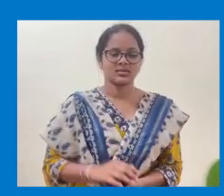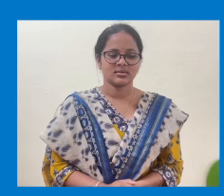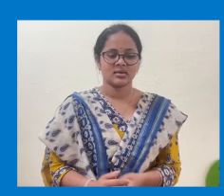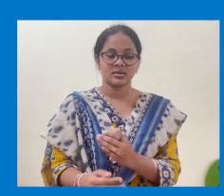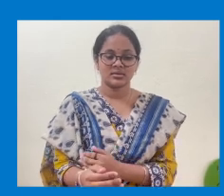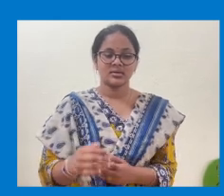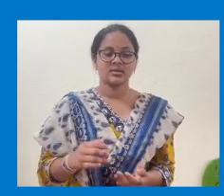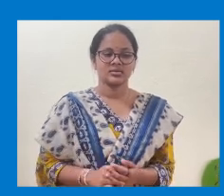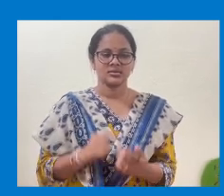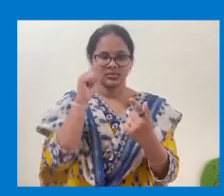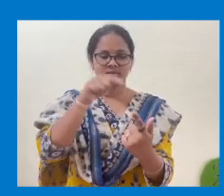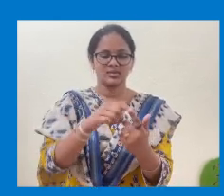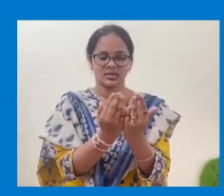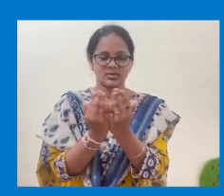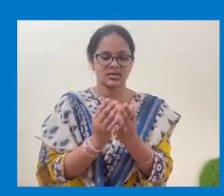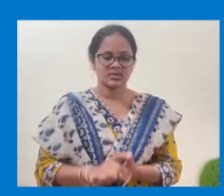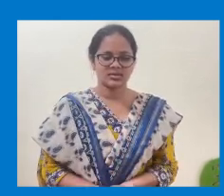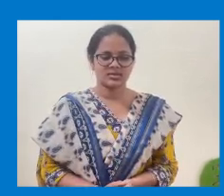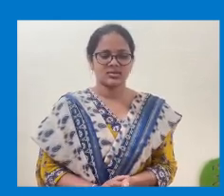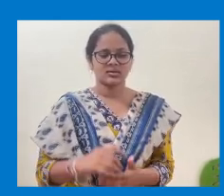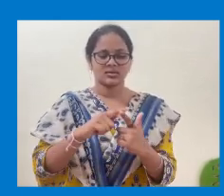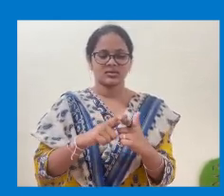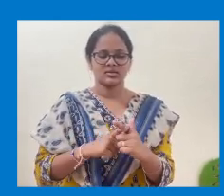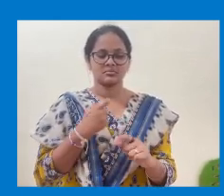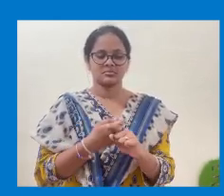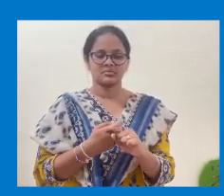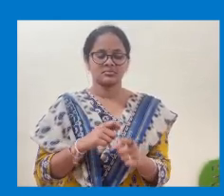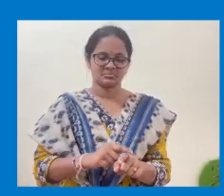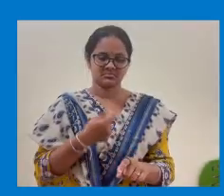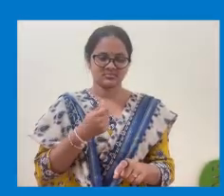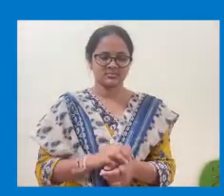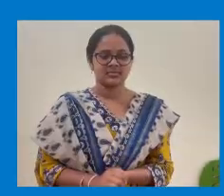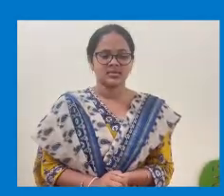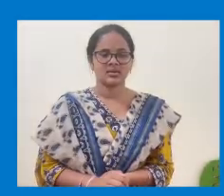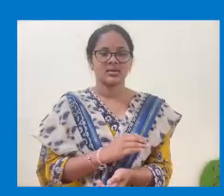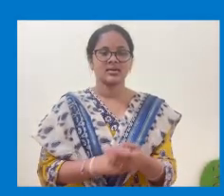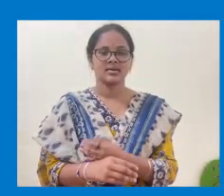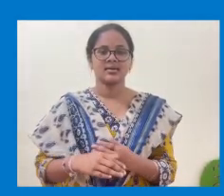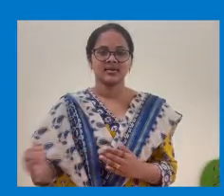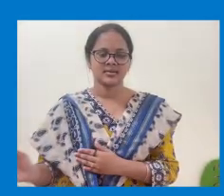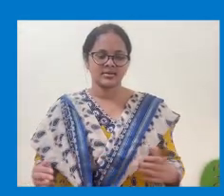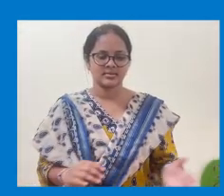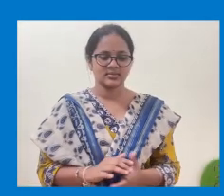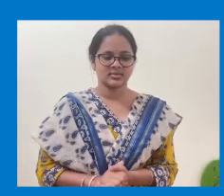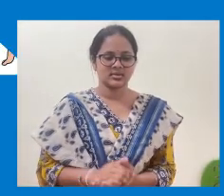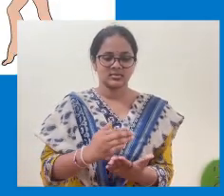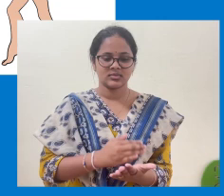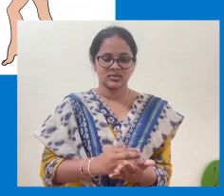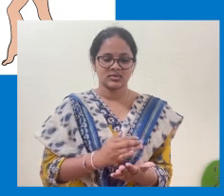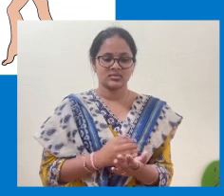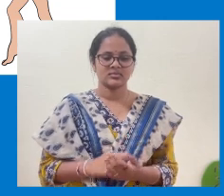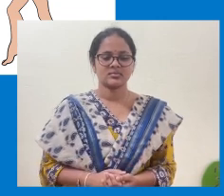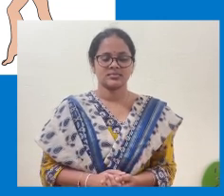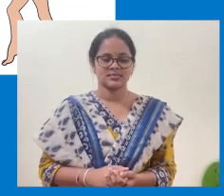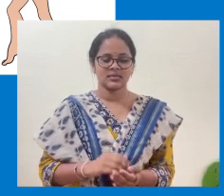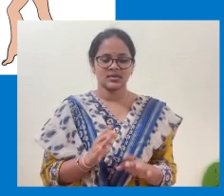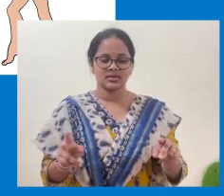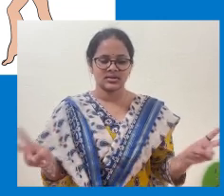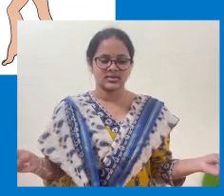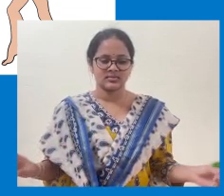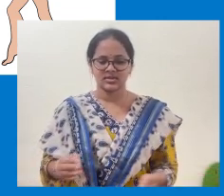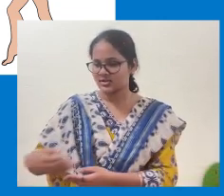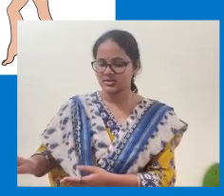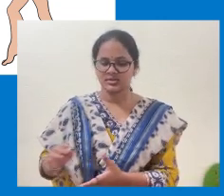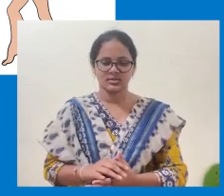No one should treat people unfairly because of disability. Covers disabilities. The Act recognizes